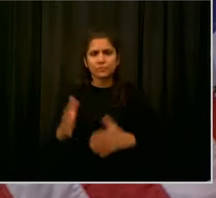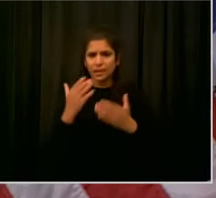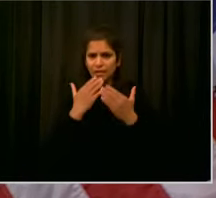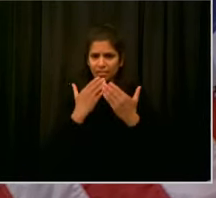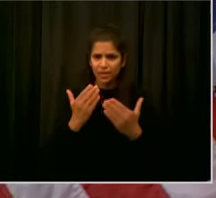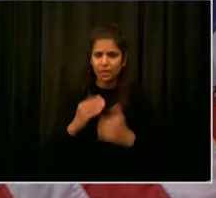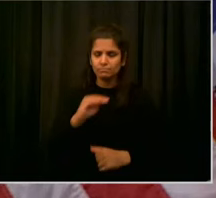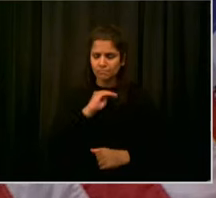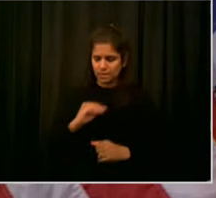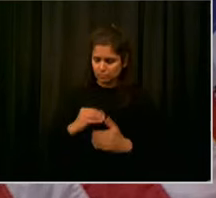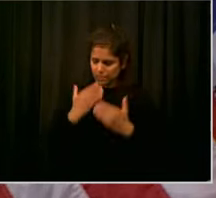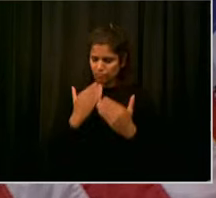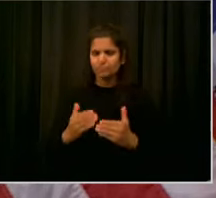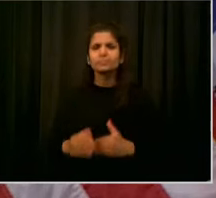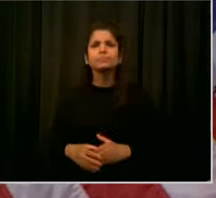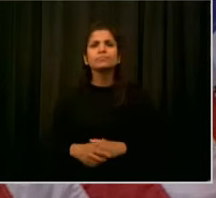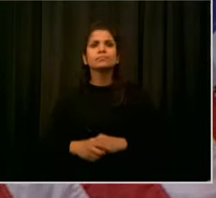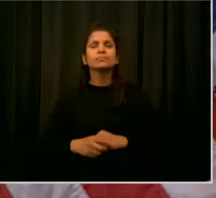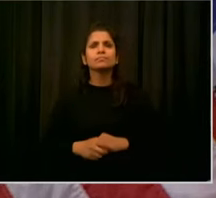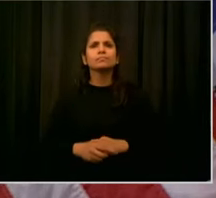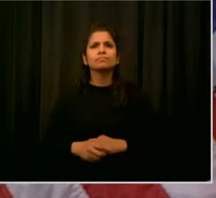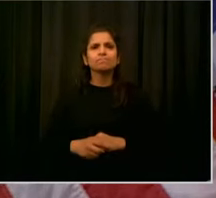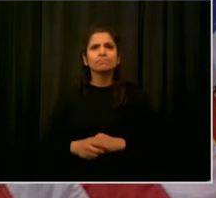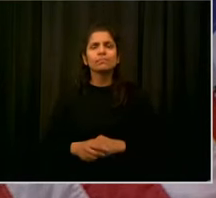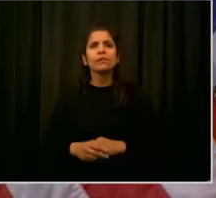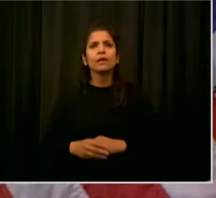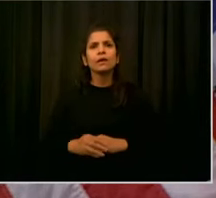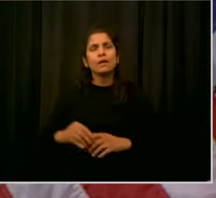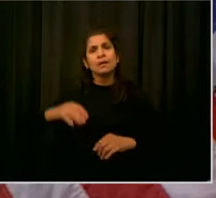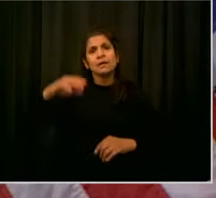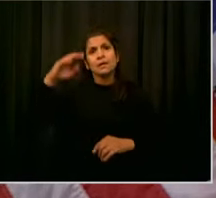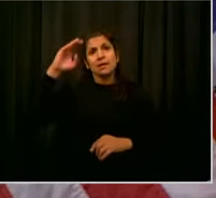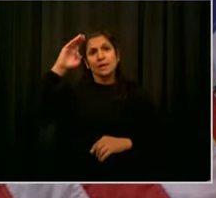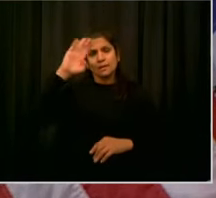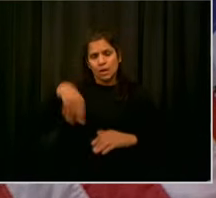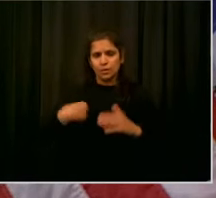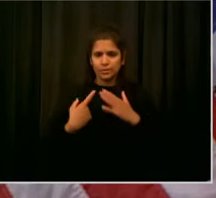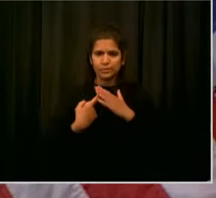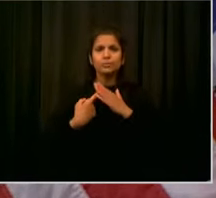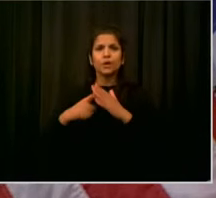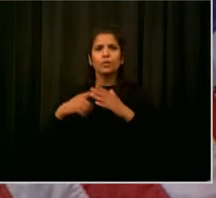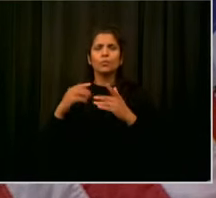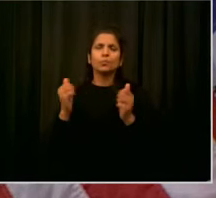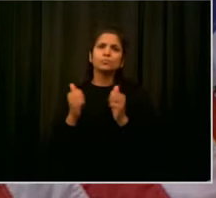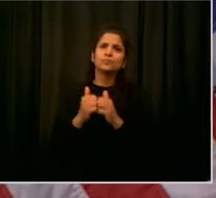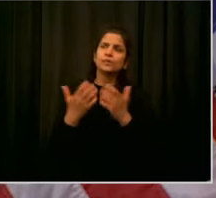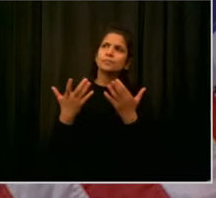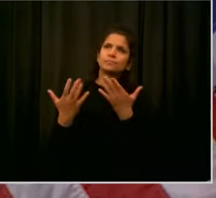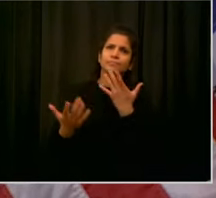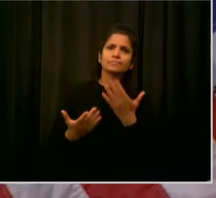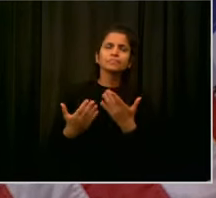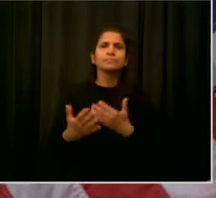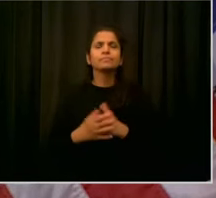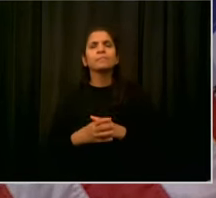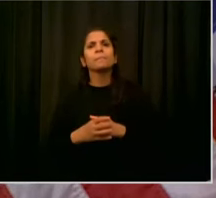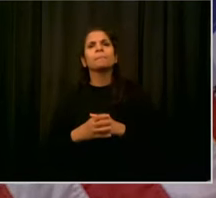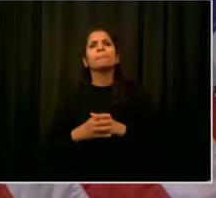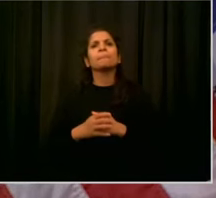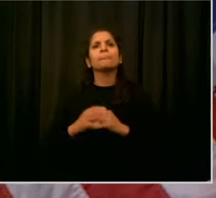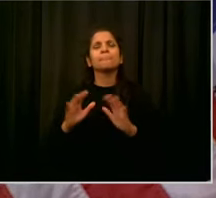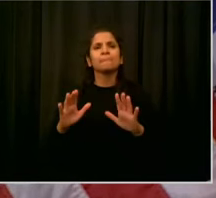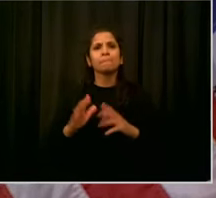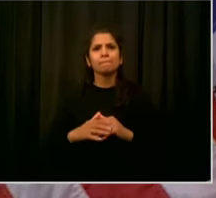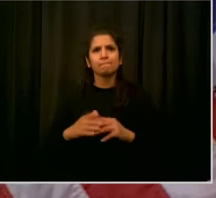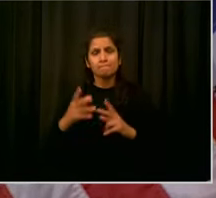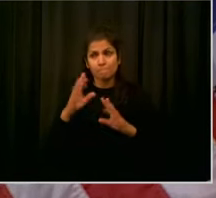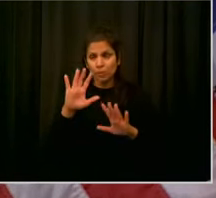I'm going to just start with a little remembrance that it's interesting. Commissioner Shea and I did not know